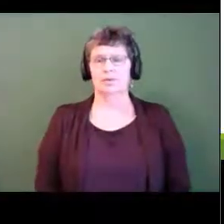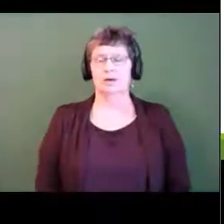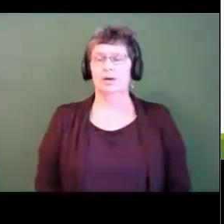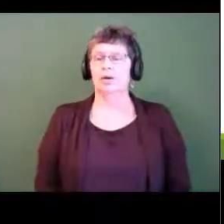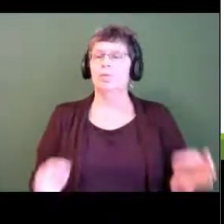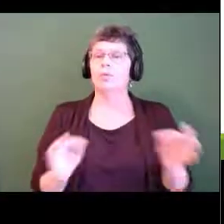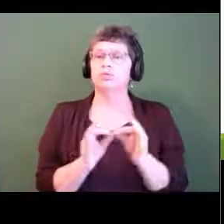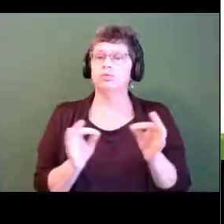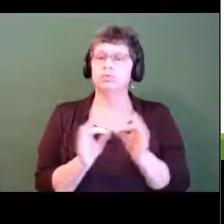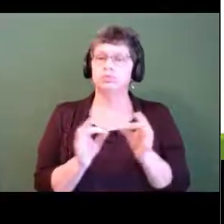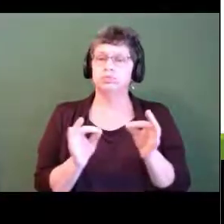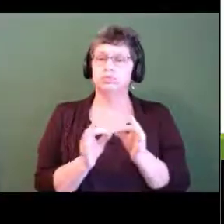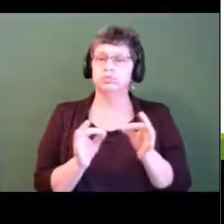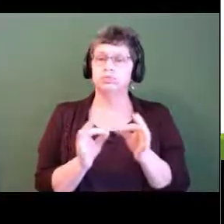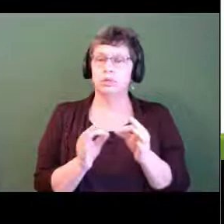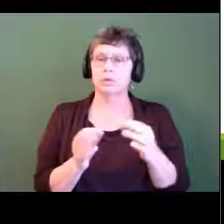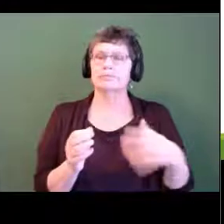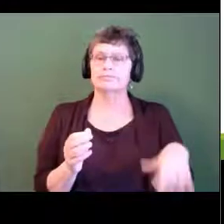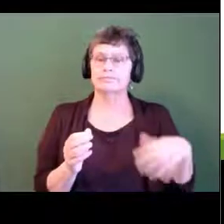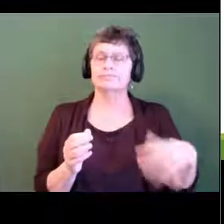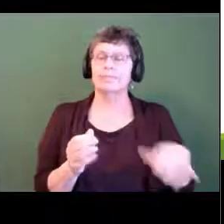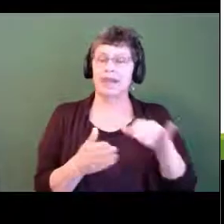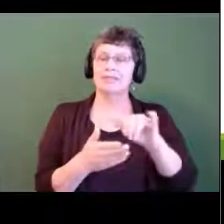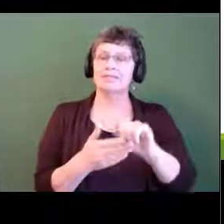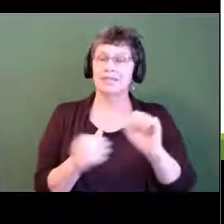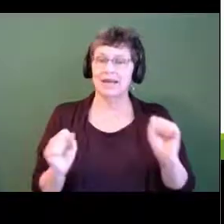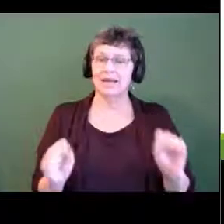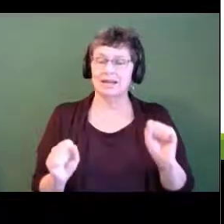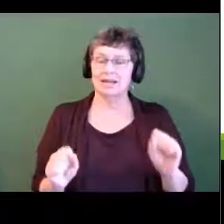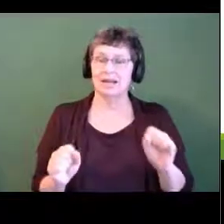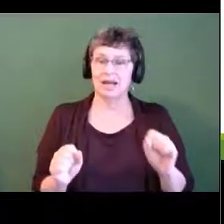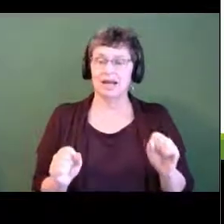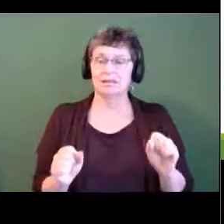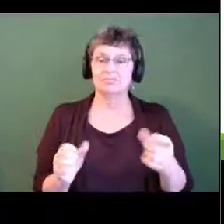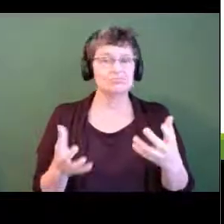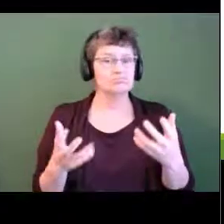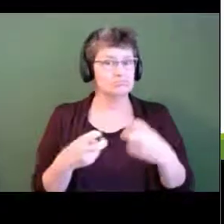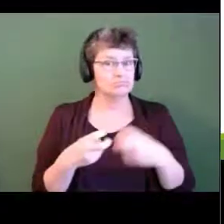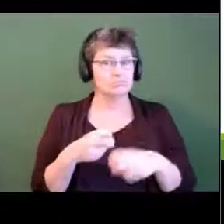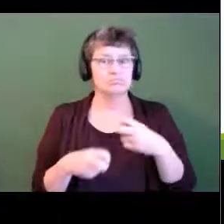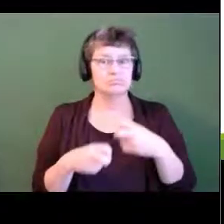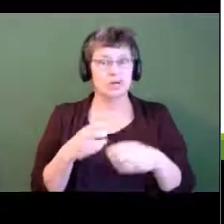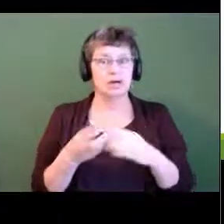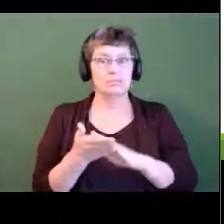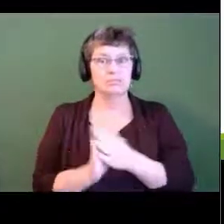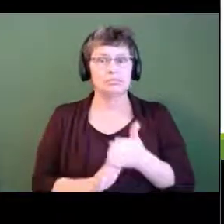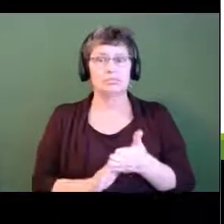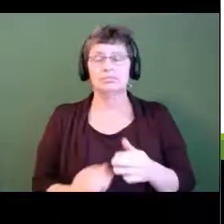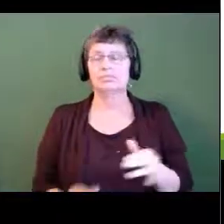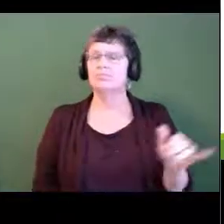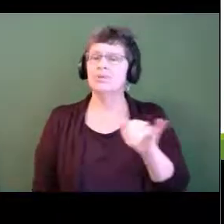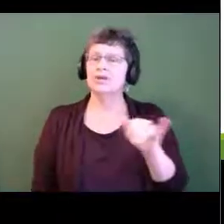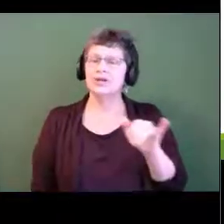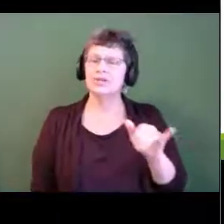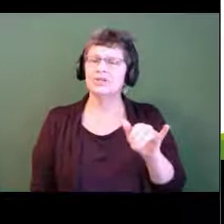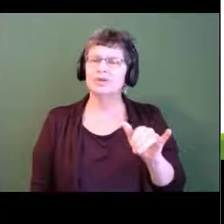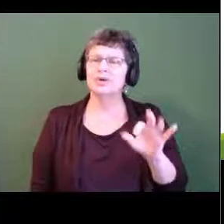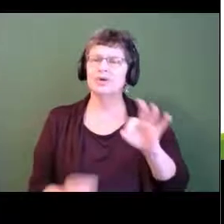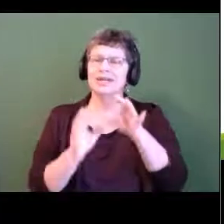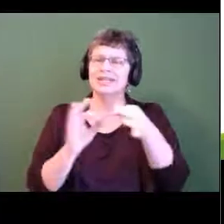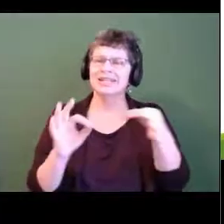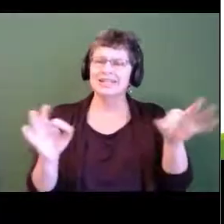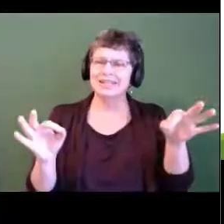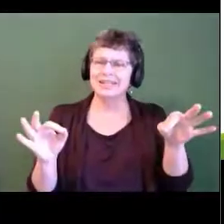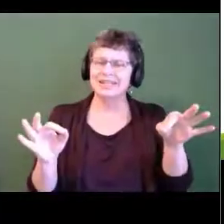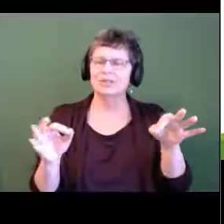underestimate the cost of things associated with technology as well. And then there's issues like literacy and language. Getting